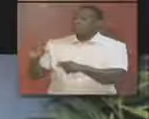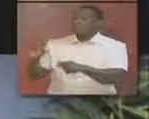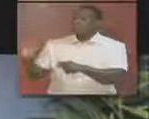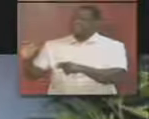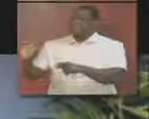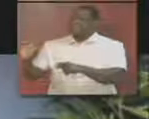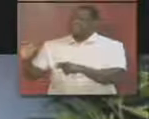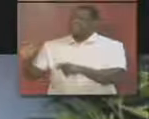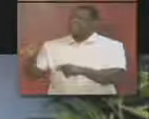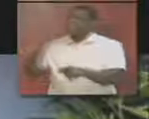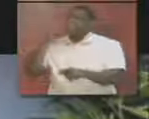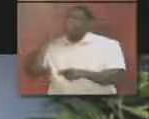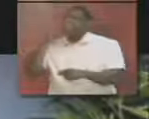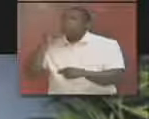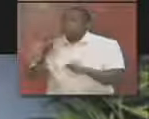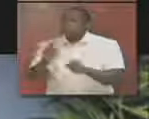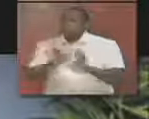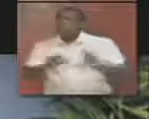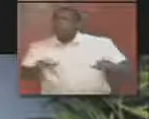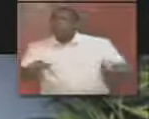had?